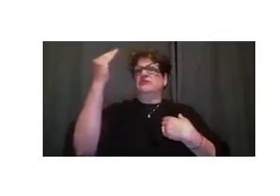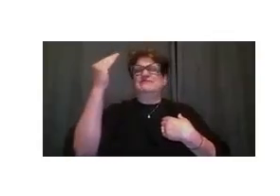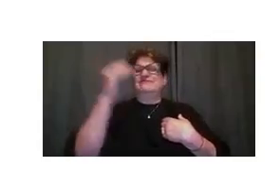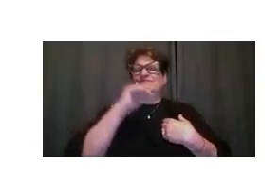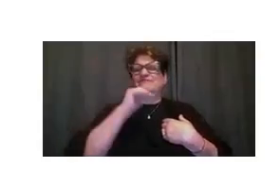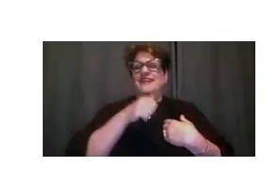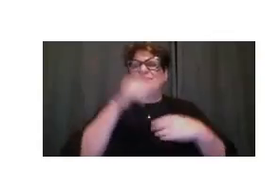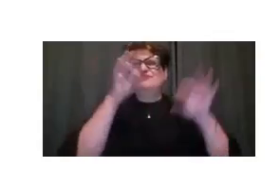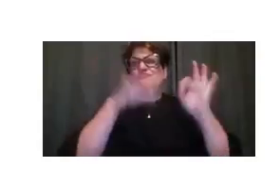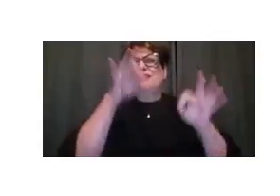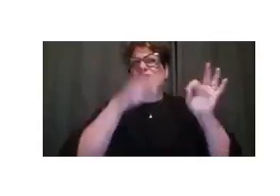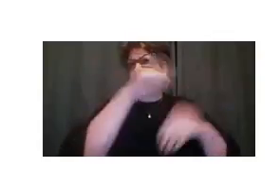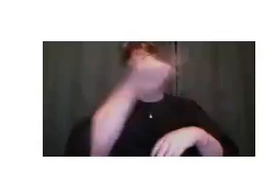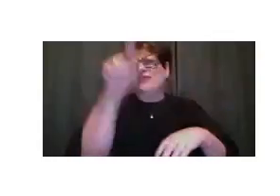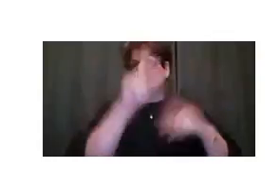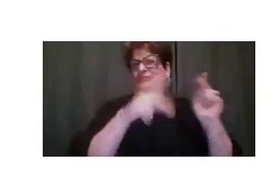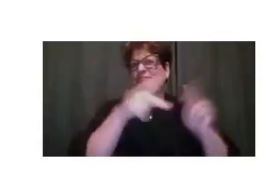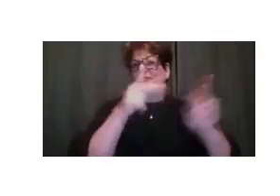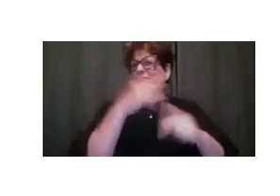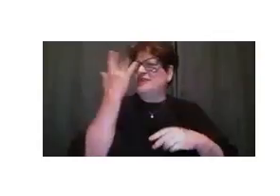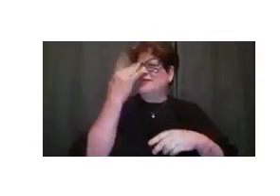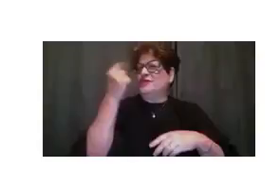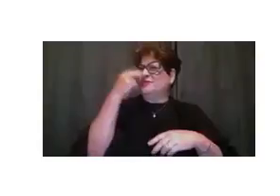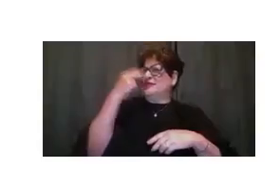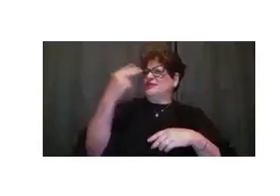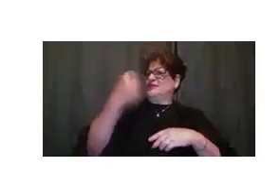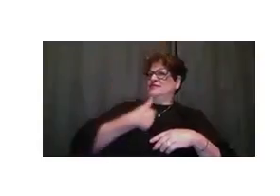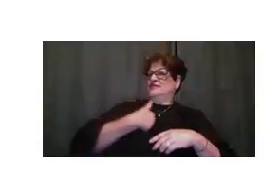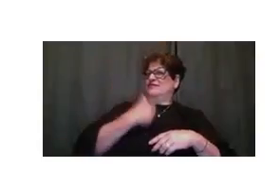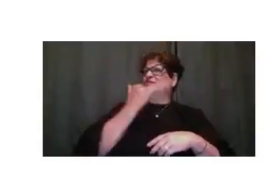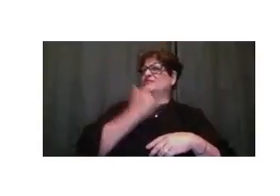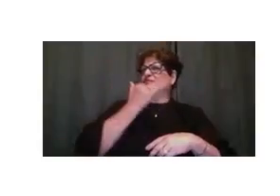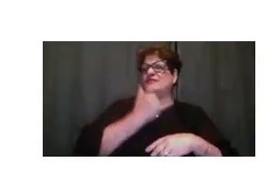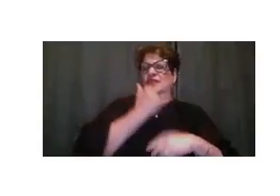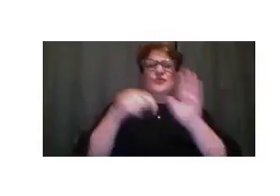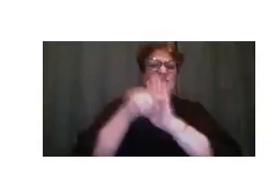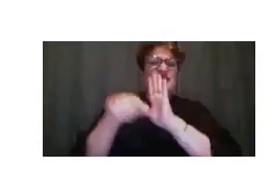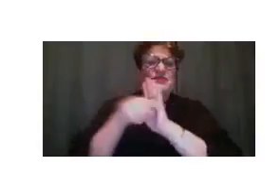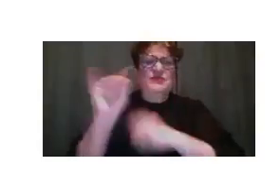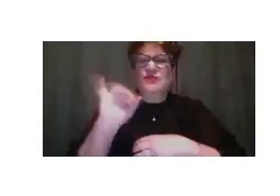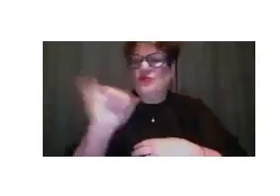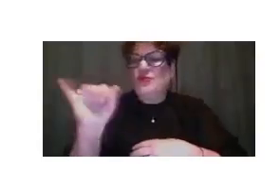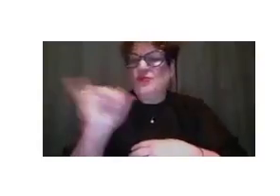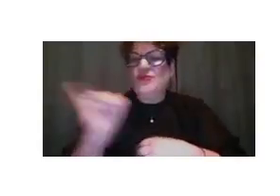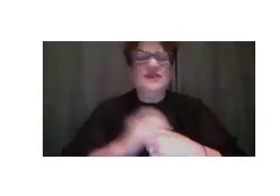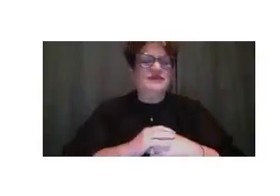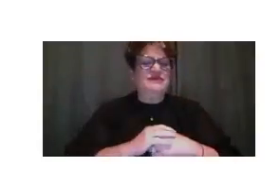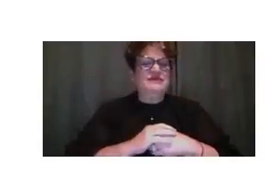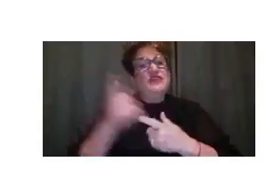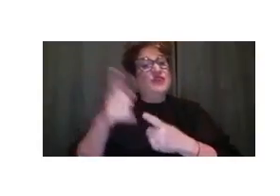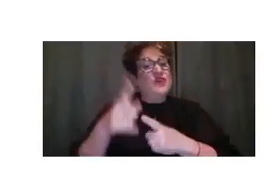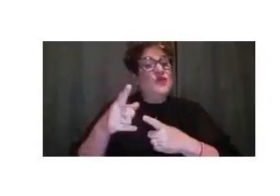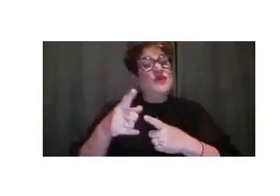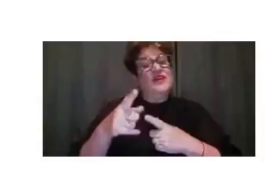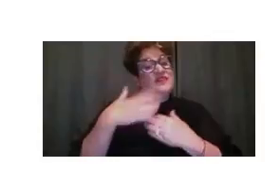other people. Yeah. And from there, I'm